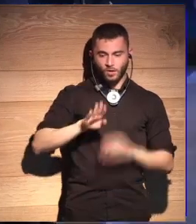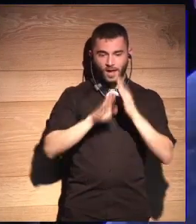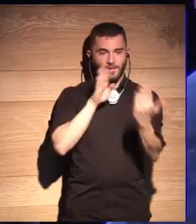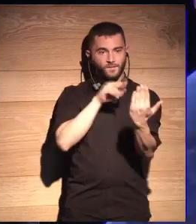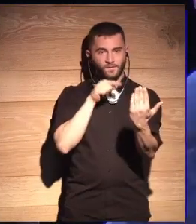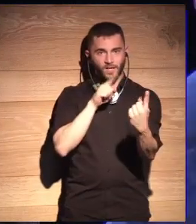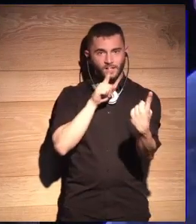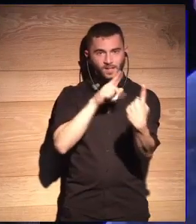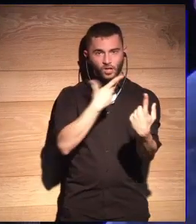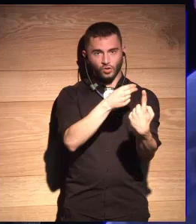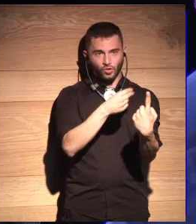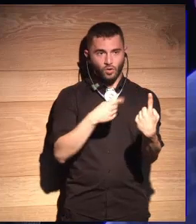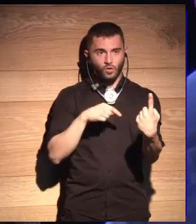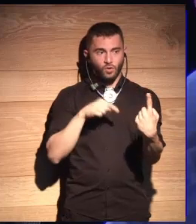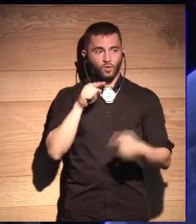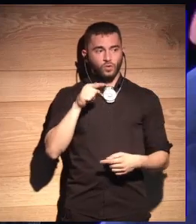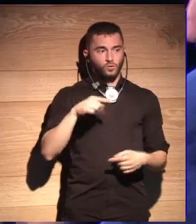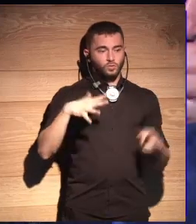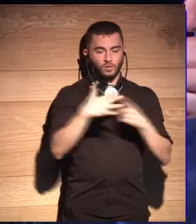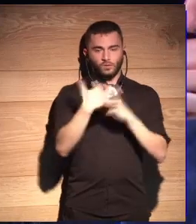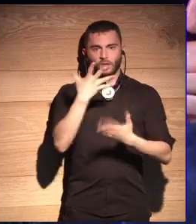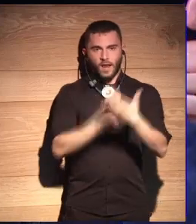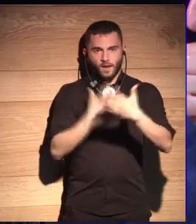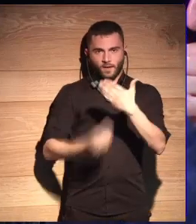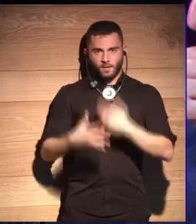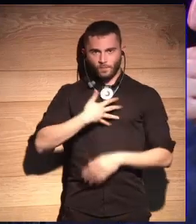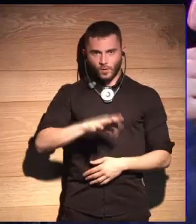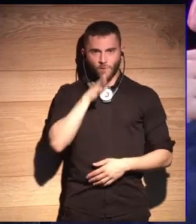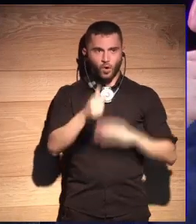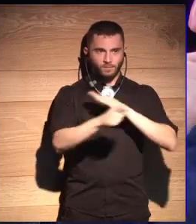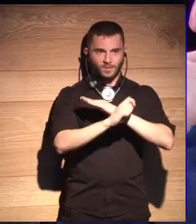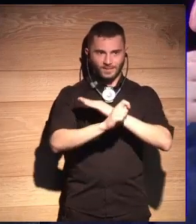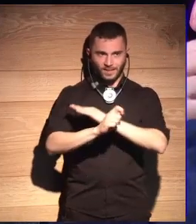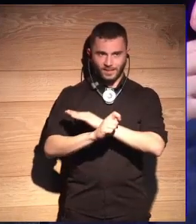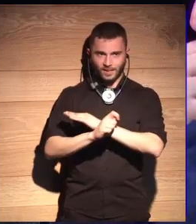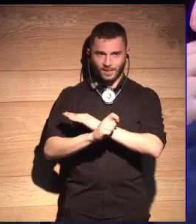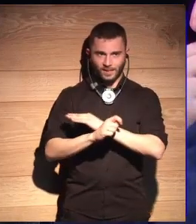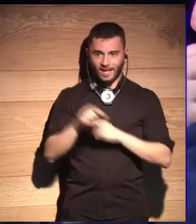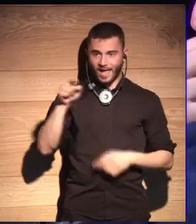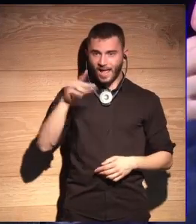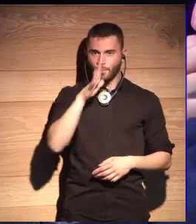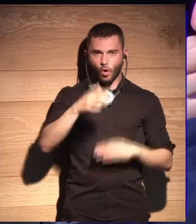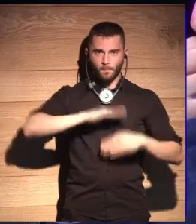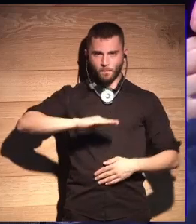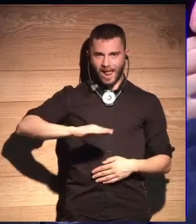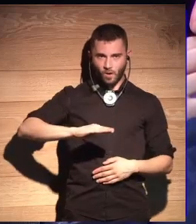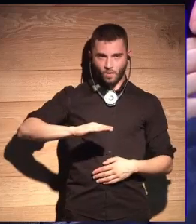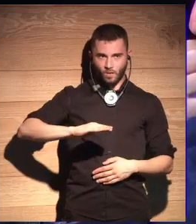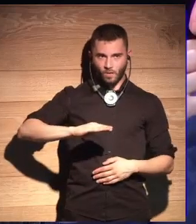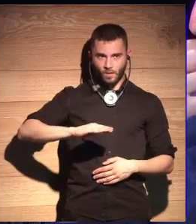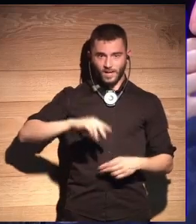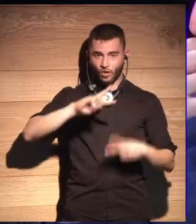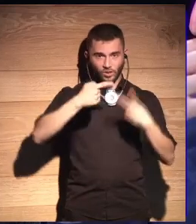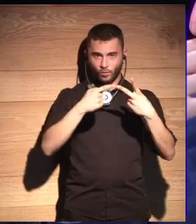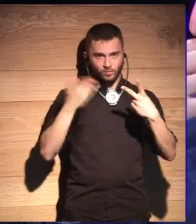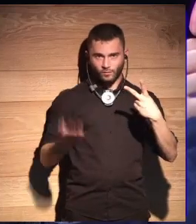is evil. So we deny the reason. You can make mistakes, but it is